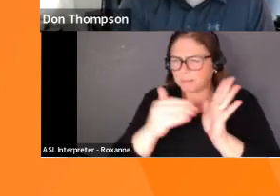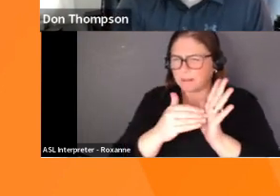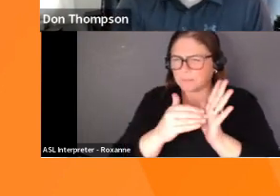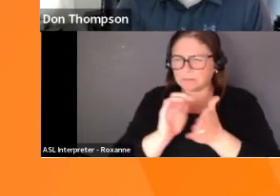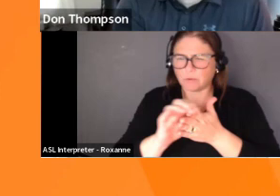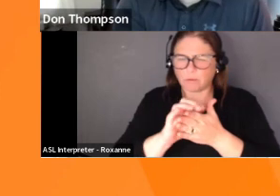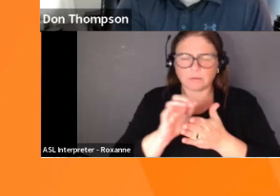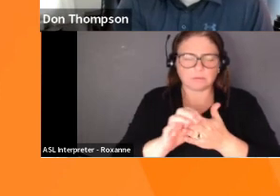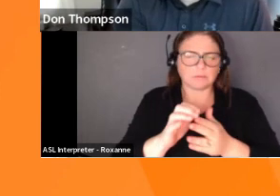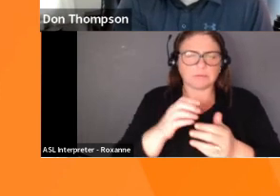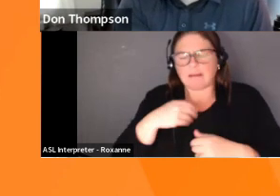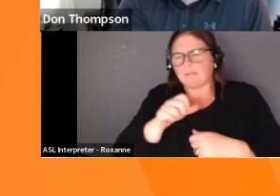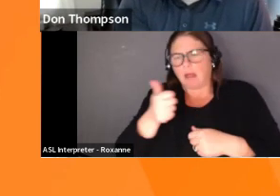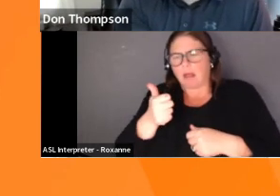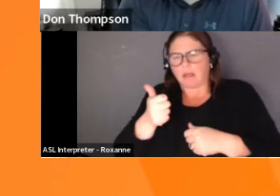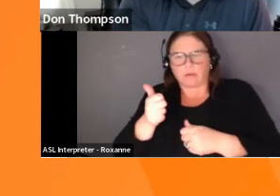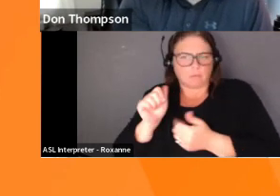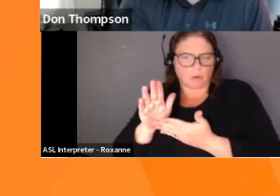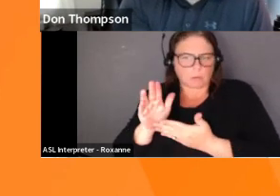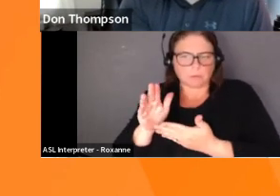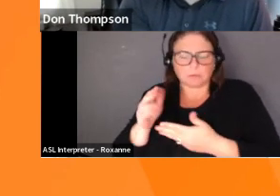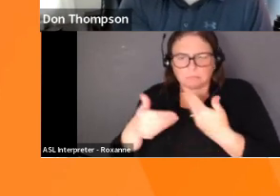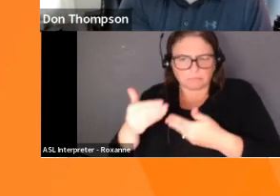There's a couple other ways to do it as well, which I can talk about later.